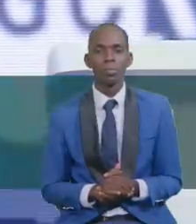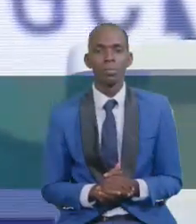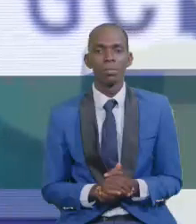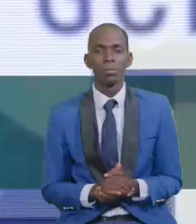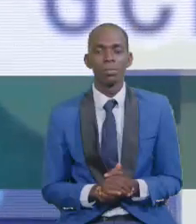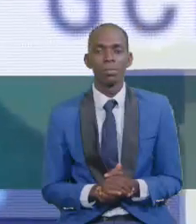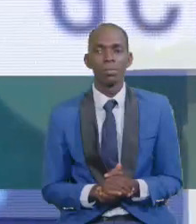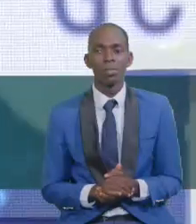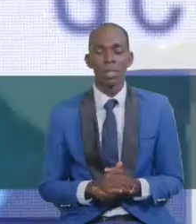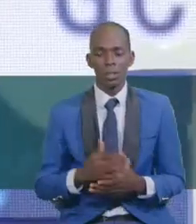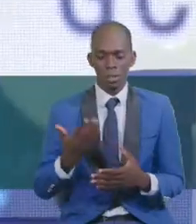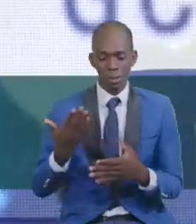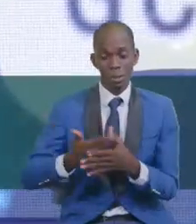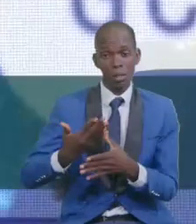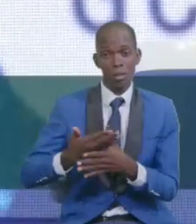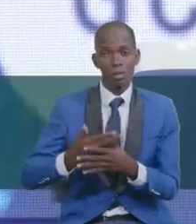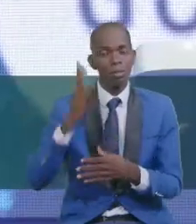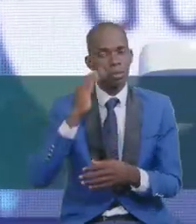Psychology will not make it.